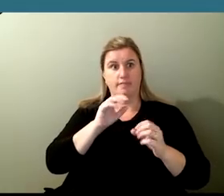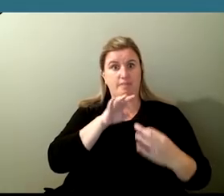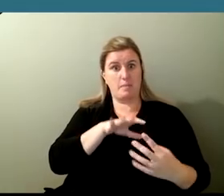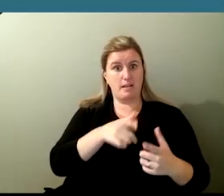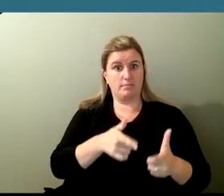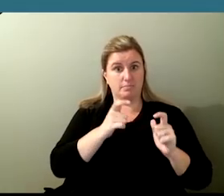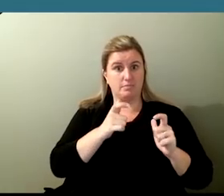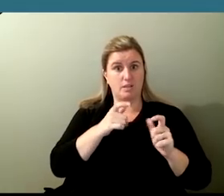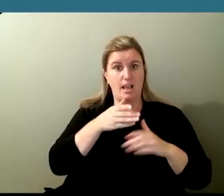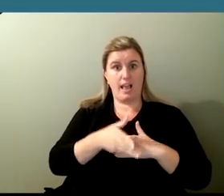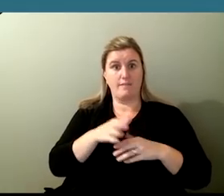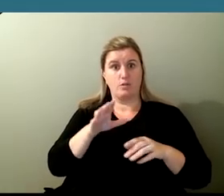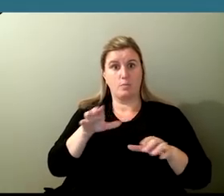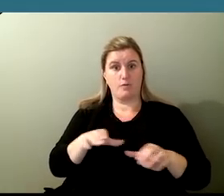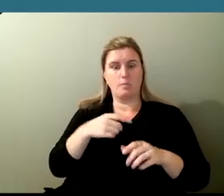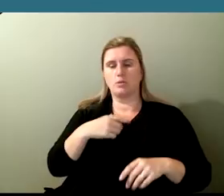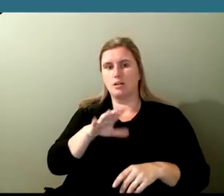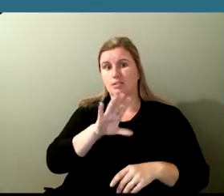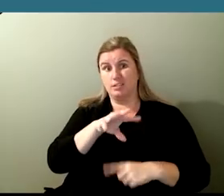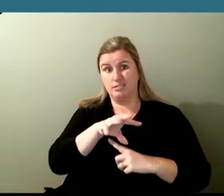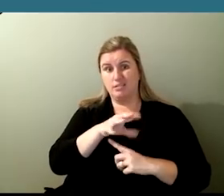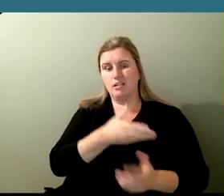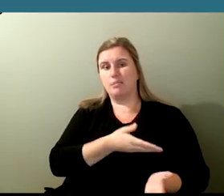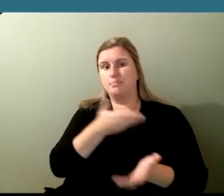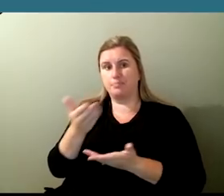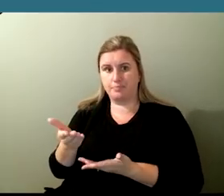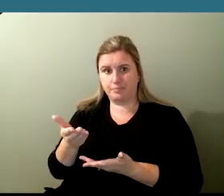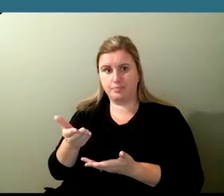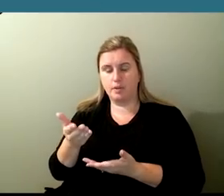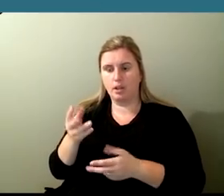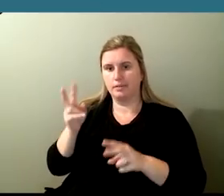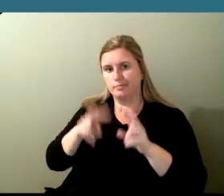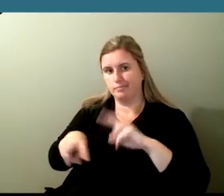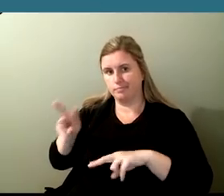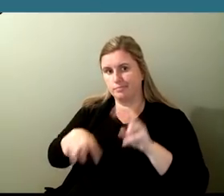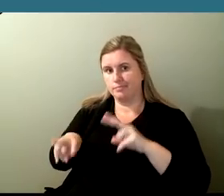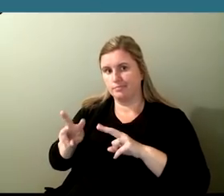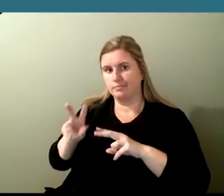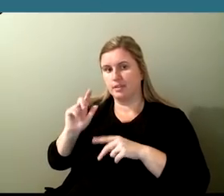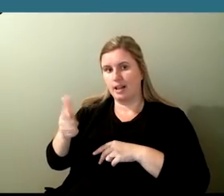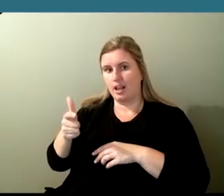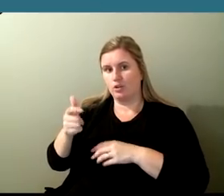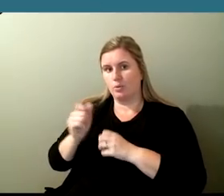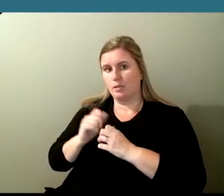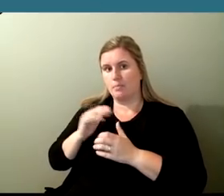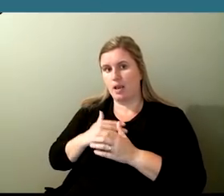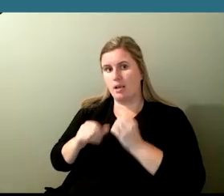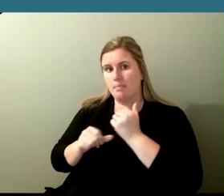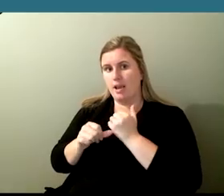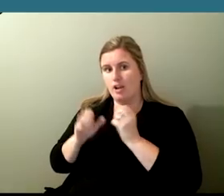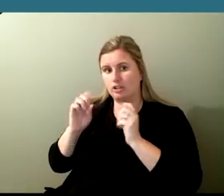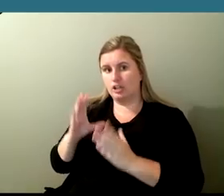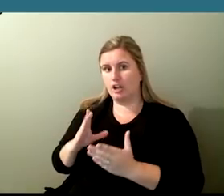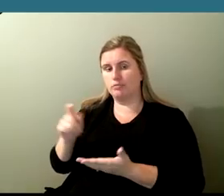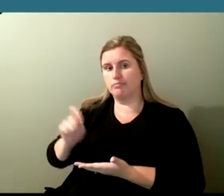moment following a performance. So I can take the recording and then watch it later with my peer educator and